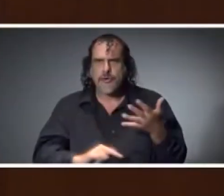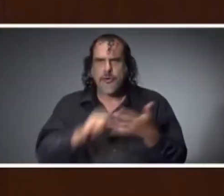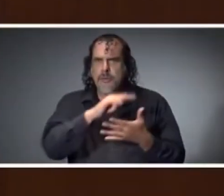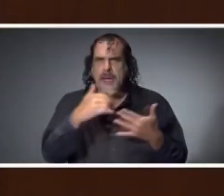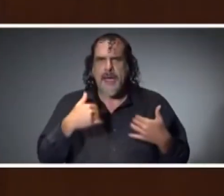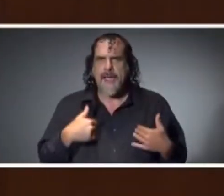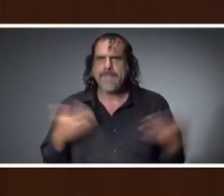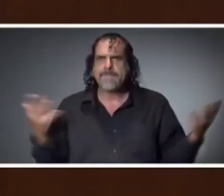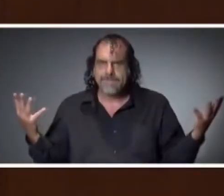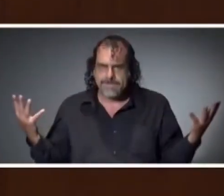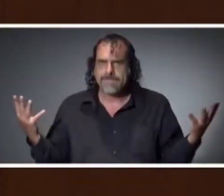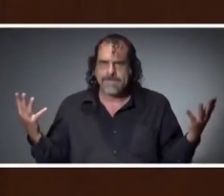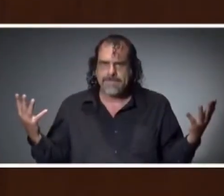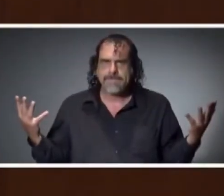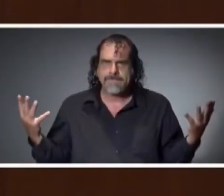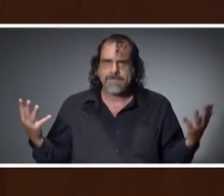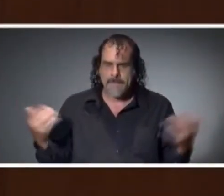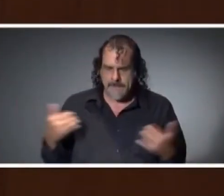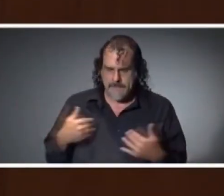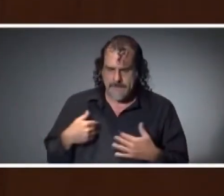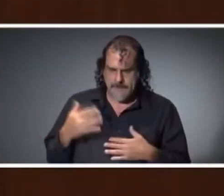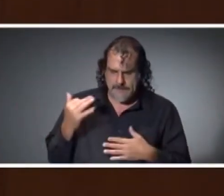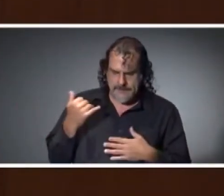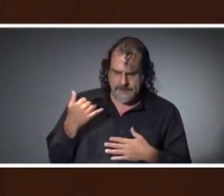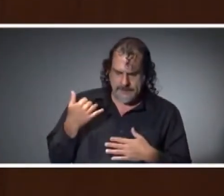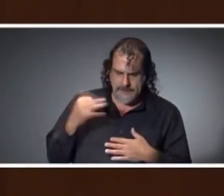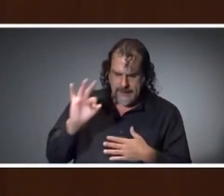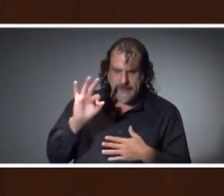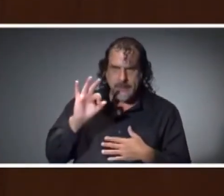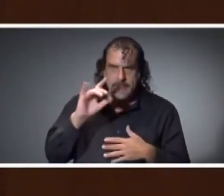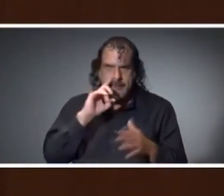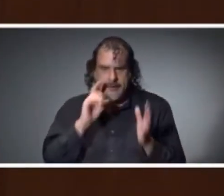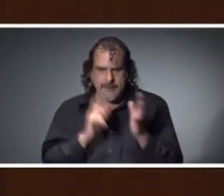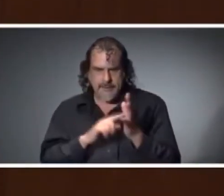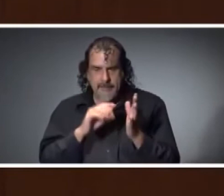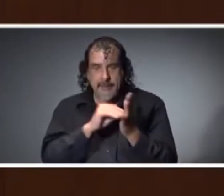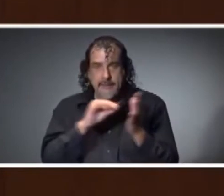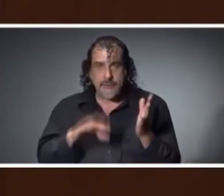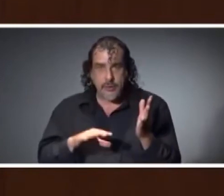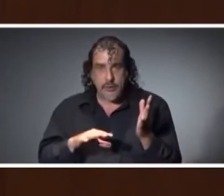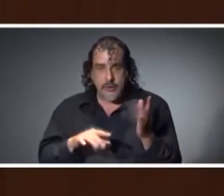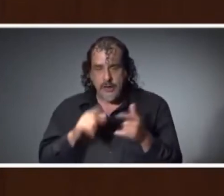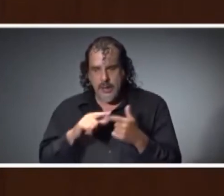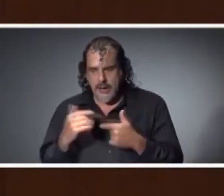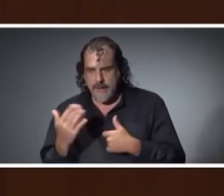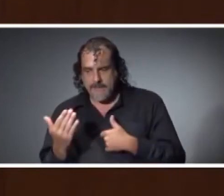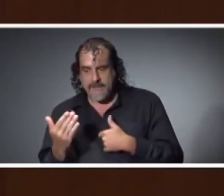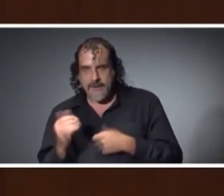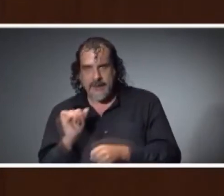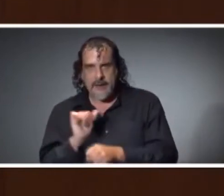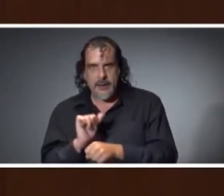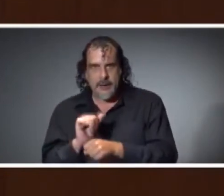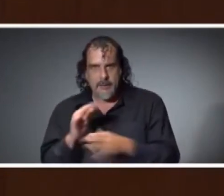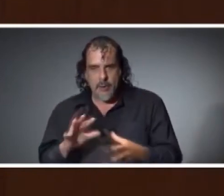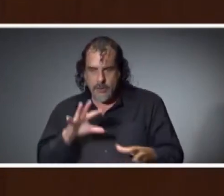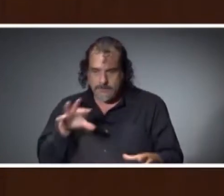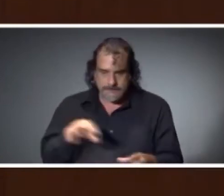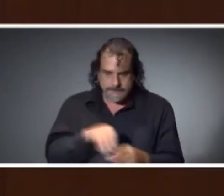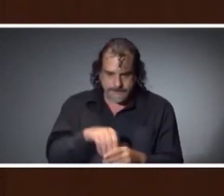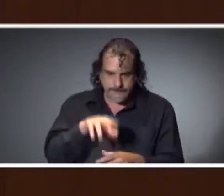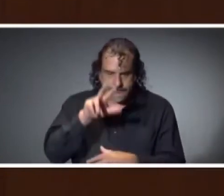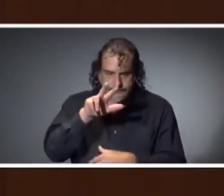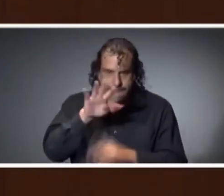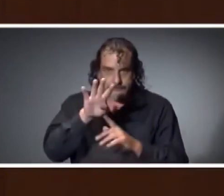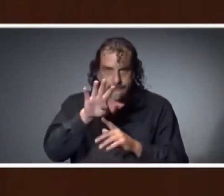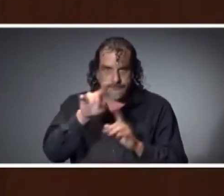We've had 19 cases identified among students and 15 among employees for a total of